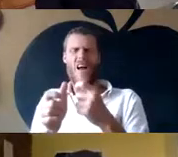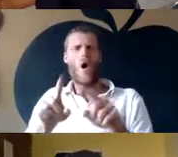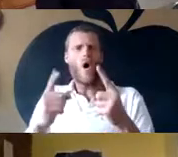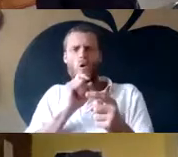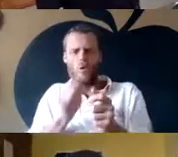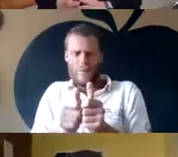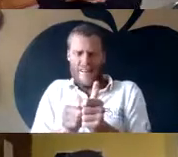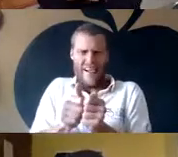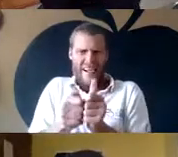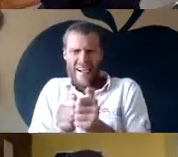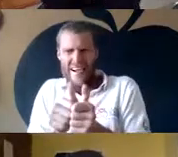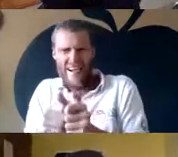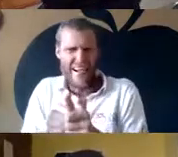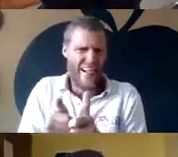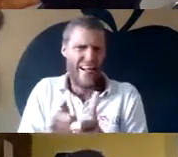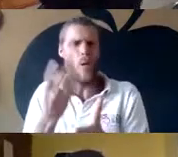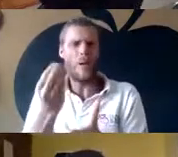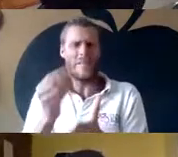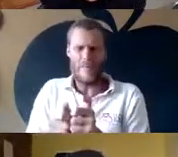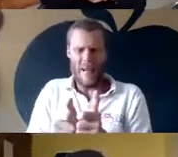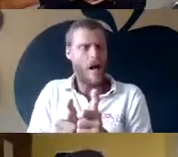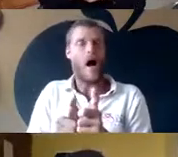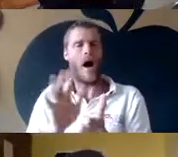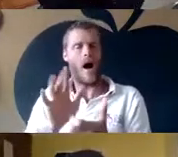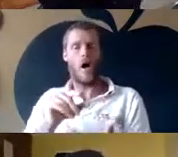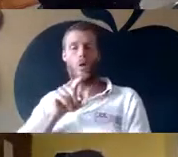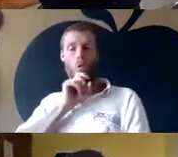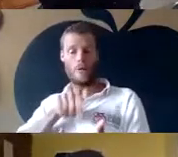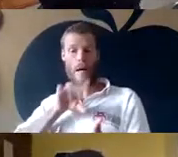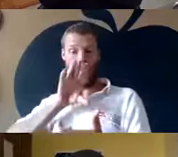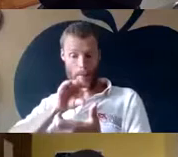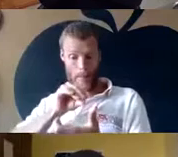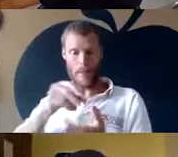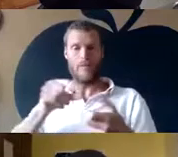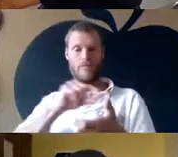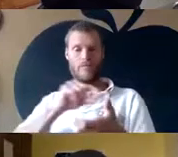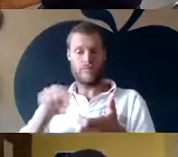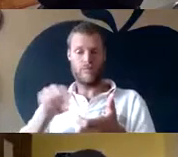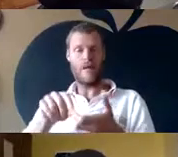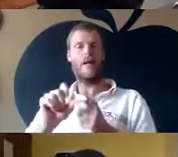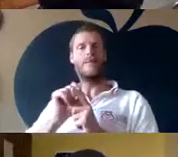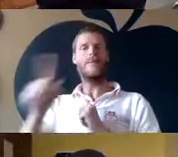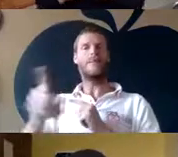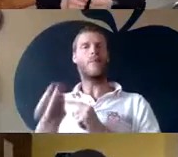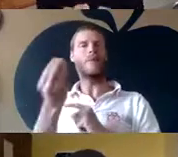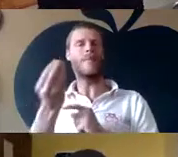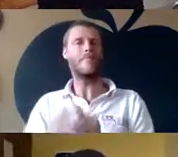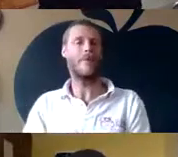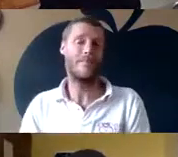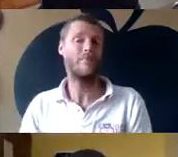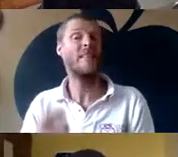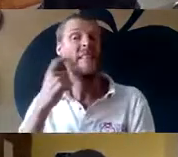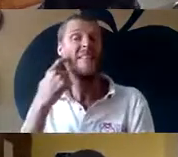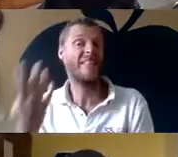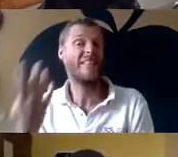know, problems. Some people have a problem with their hands that they can't use WhatsApp to type a message for